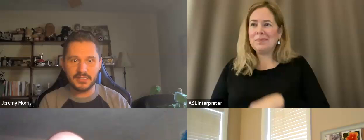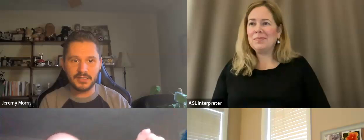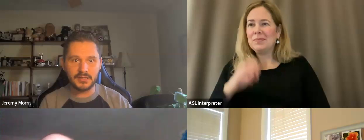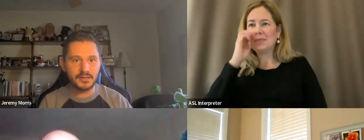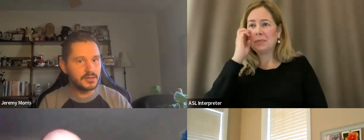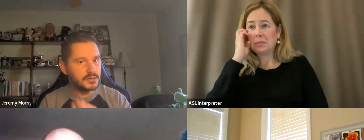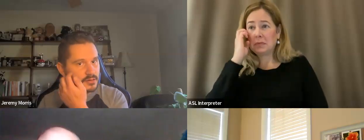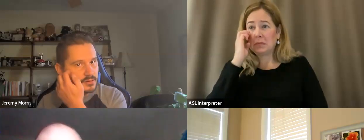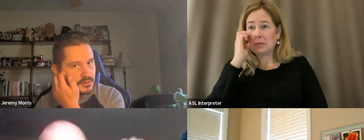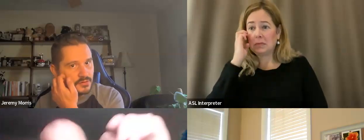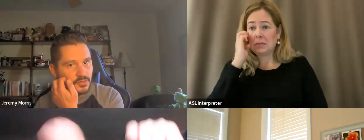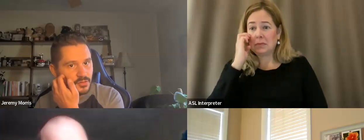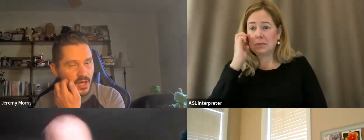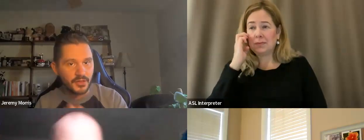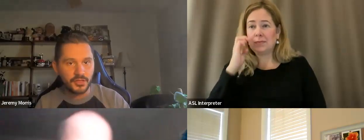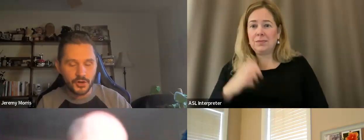The